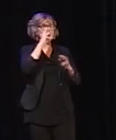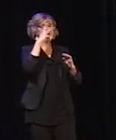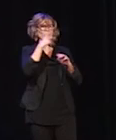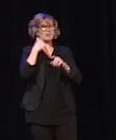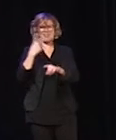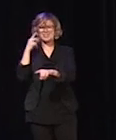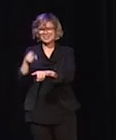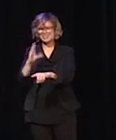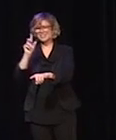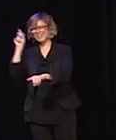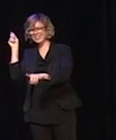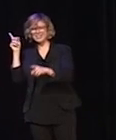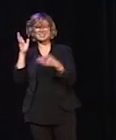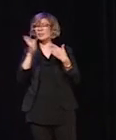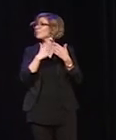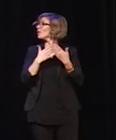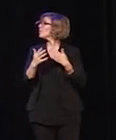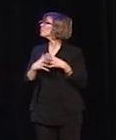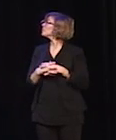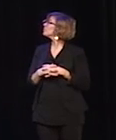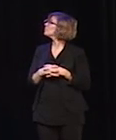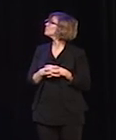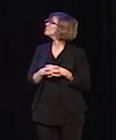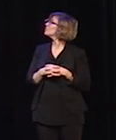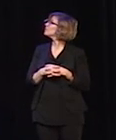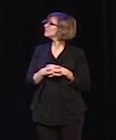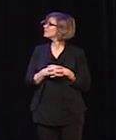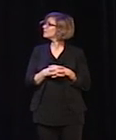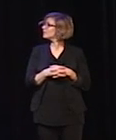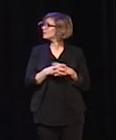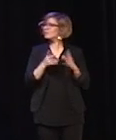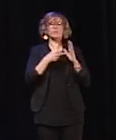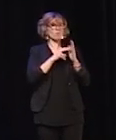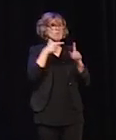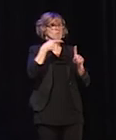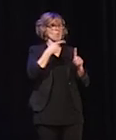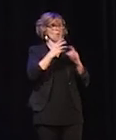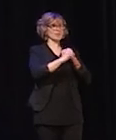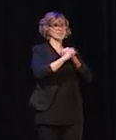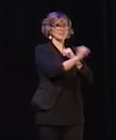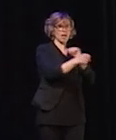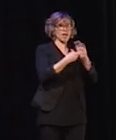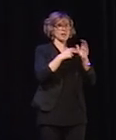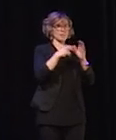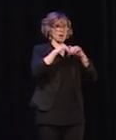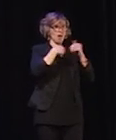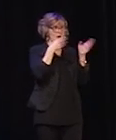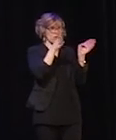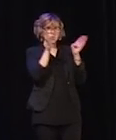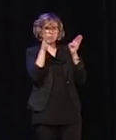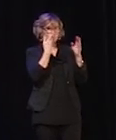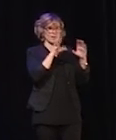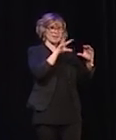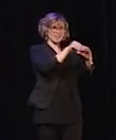whatever. And then you look down a horse stable. So it extends it, right? So I'm engaging in the space a certain way, and then the next